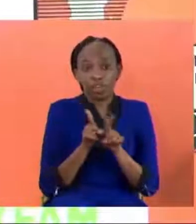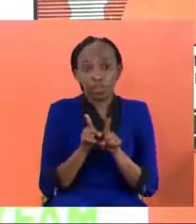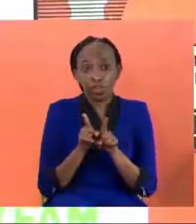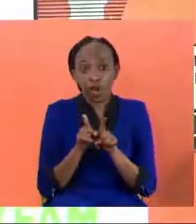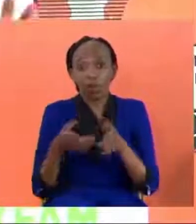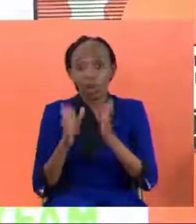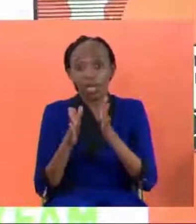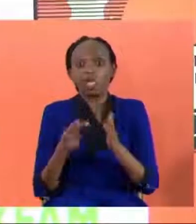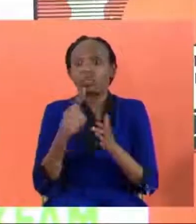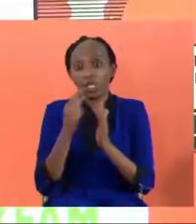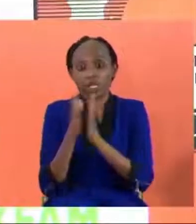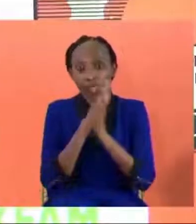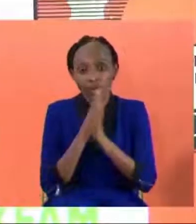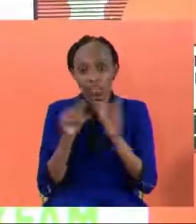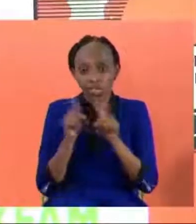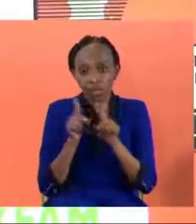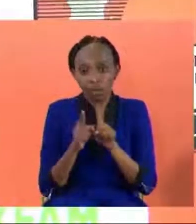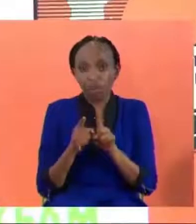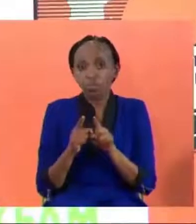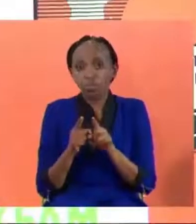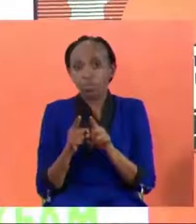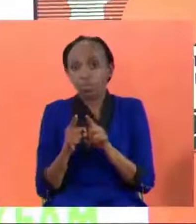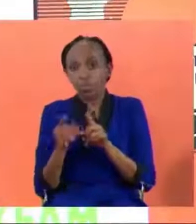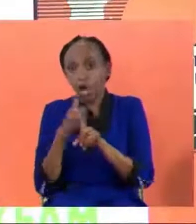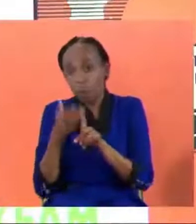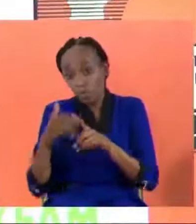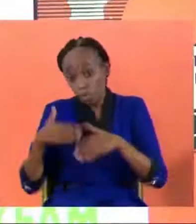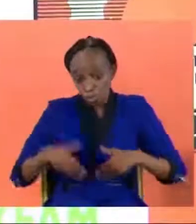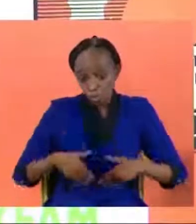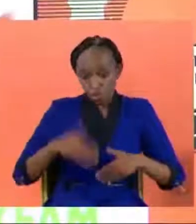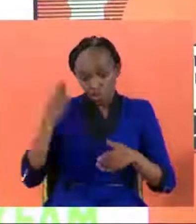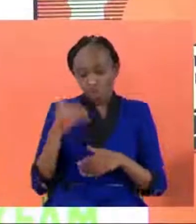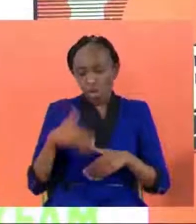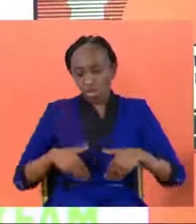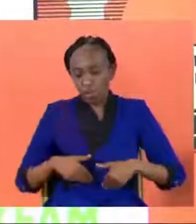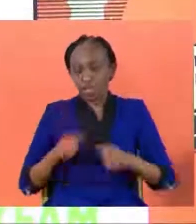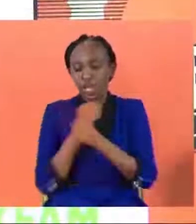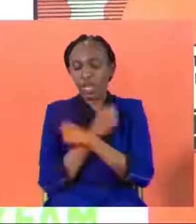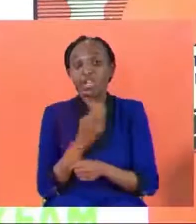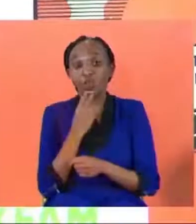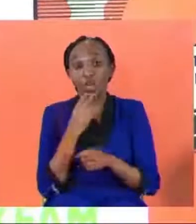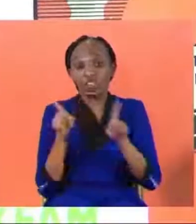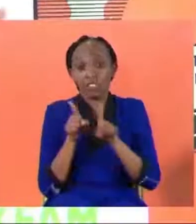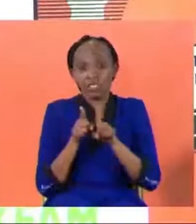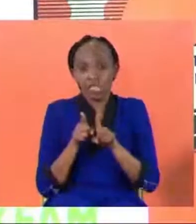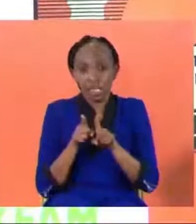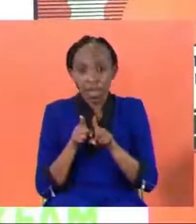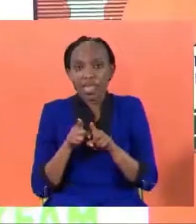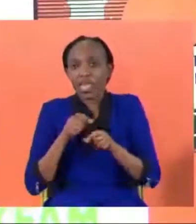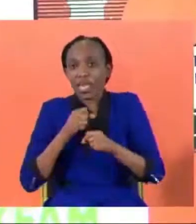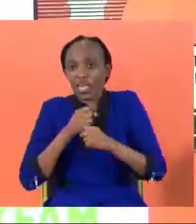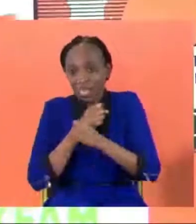and a way to tell stories, and also to appeal to young people, because young people like to laugh and also like to just be amused